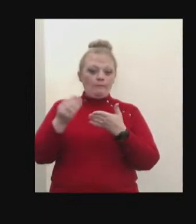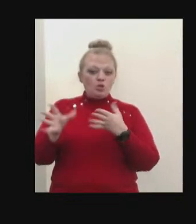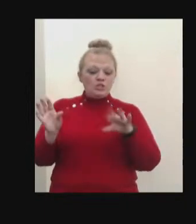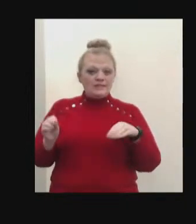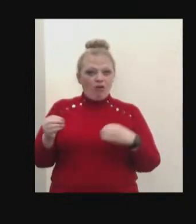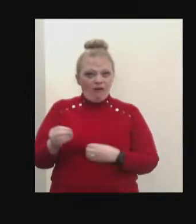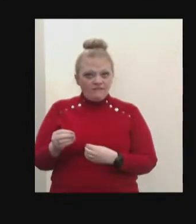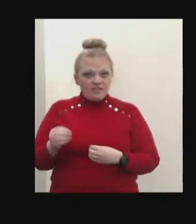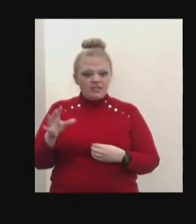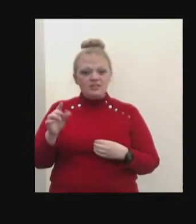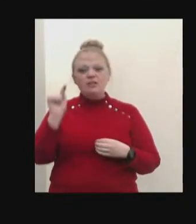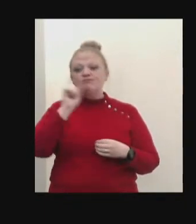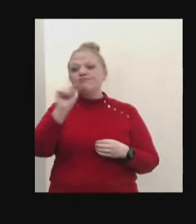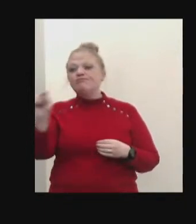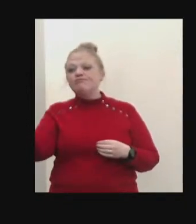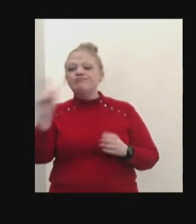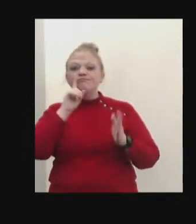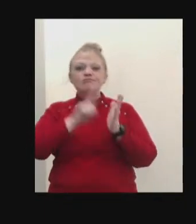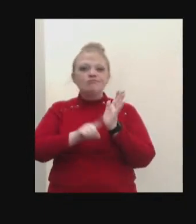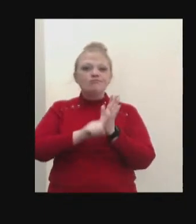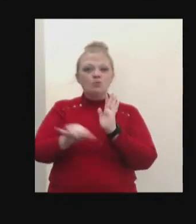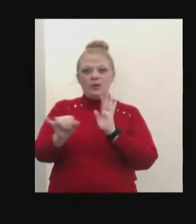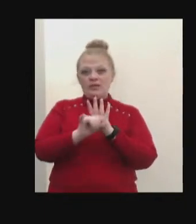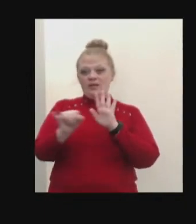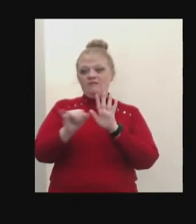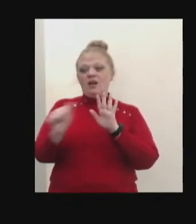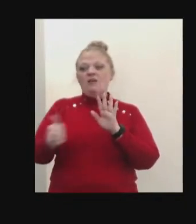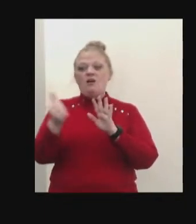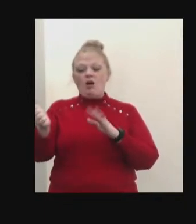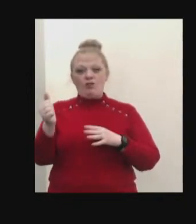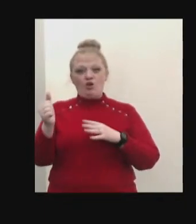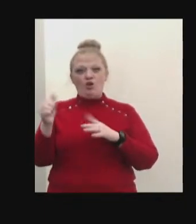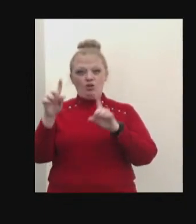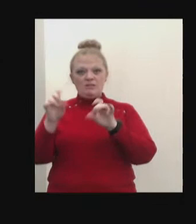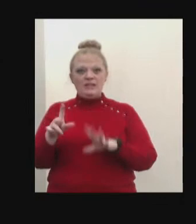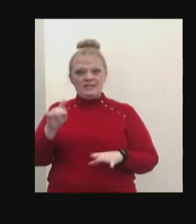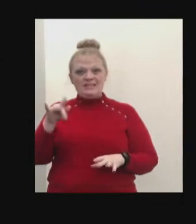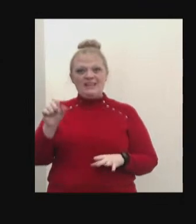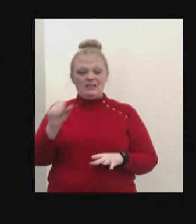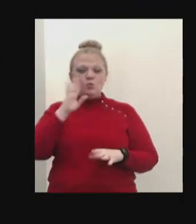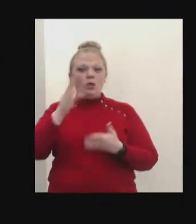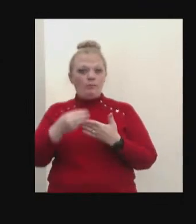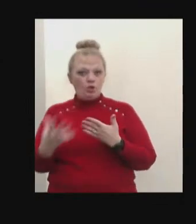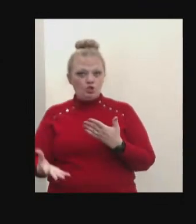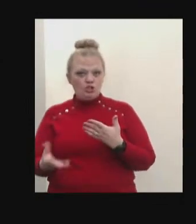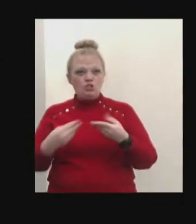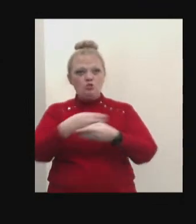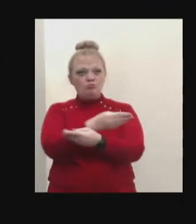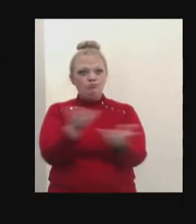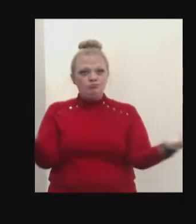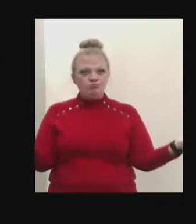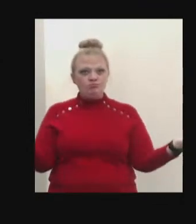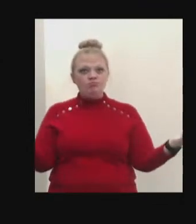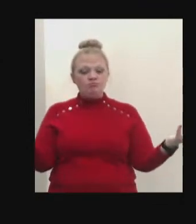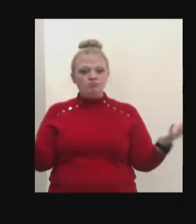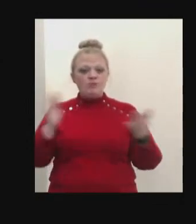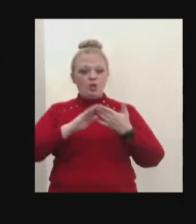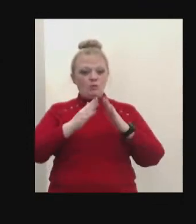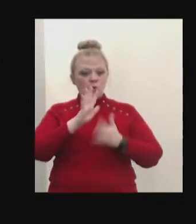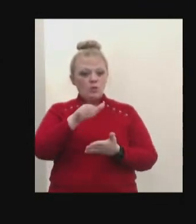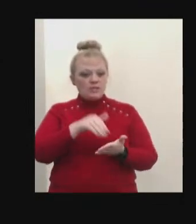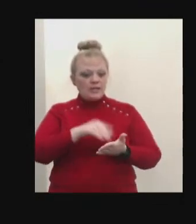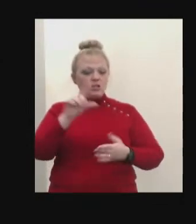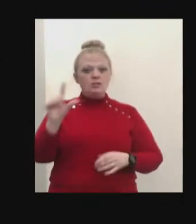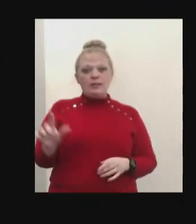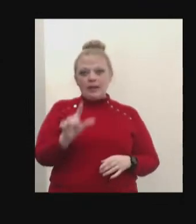and others, are looking to identify additional testing kits that we will be purchasing to distribute at community centers and libraries,